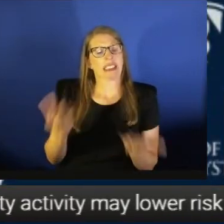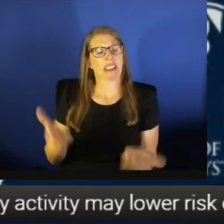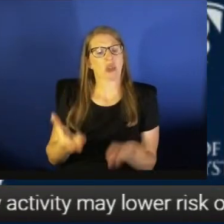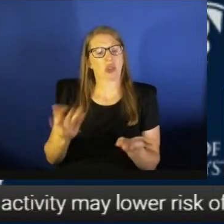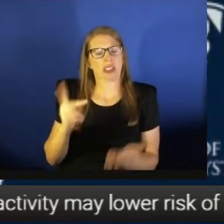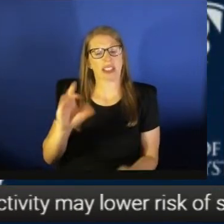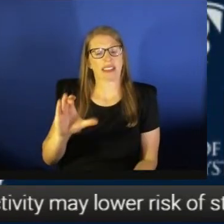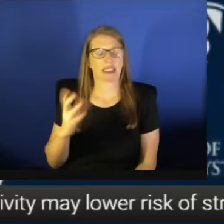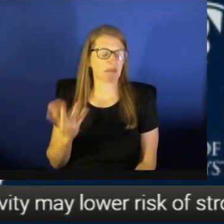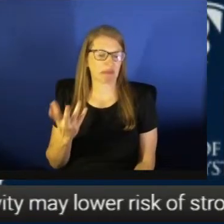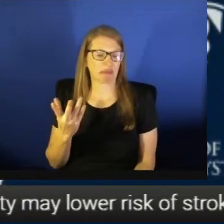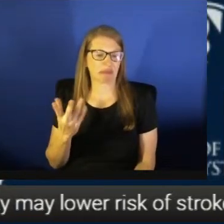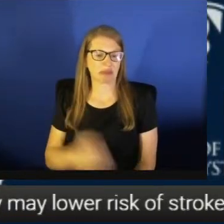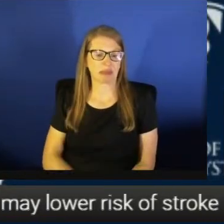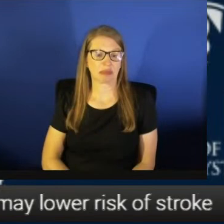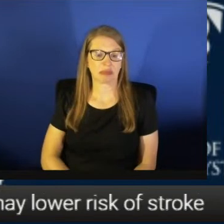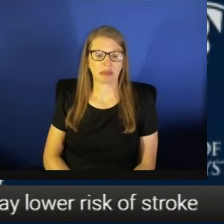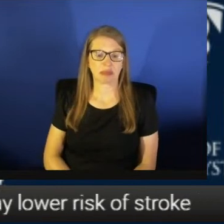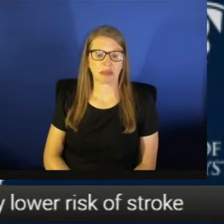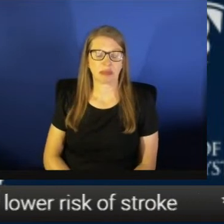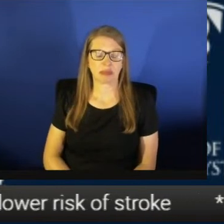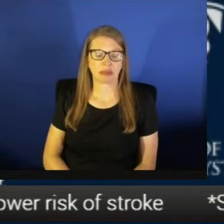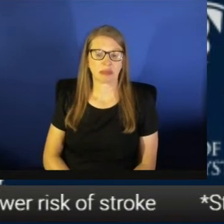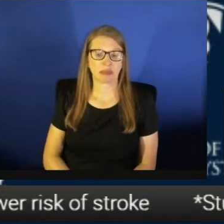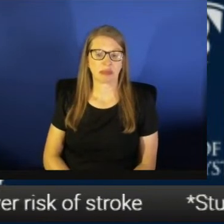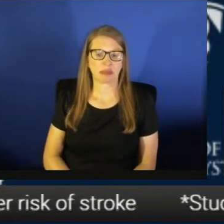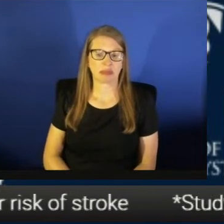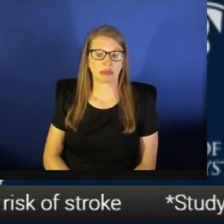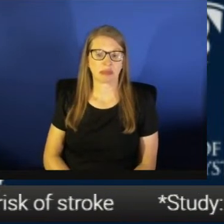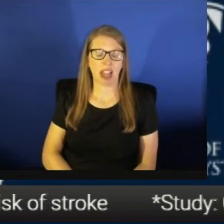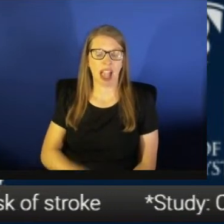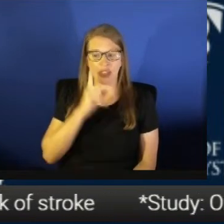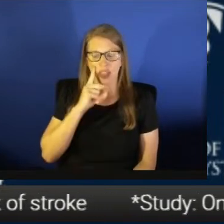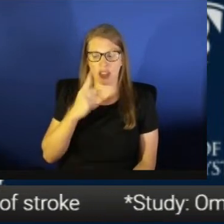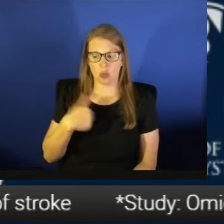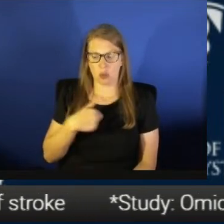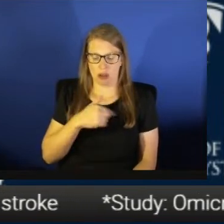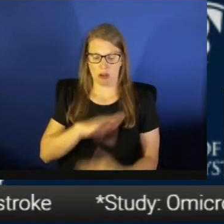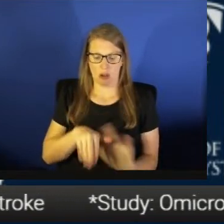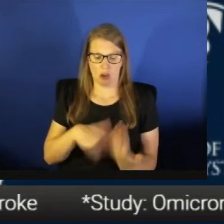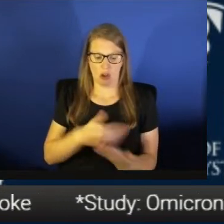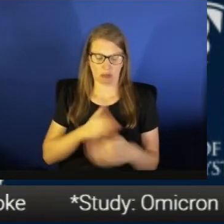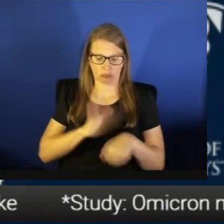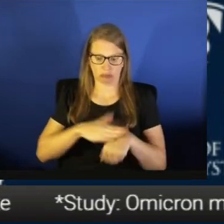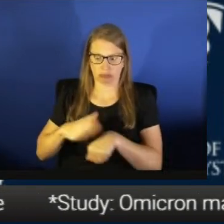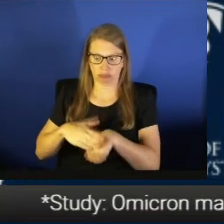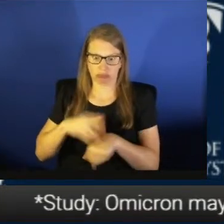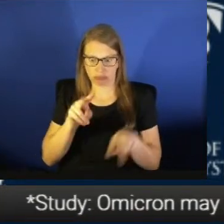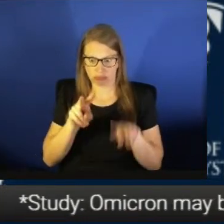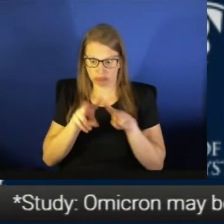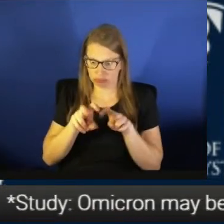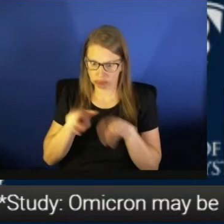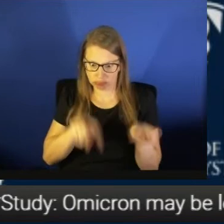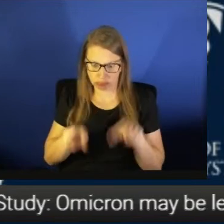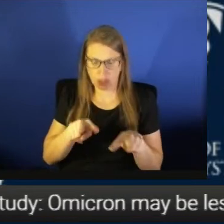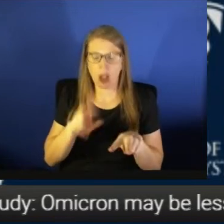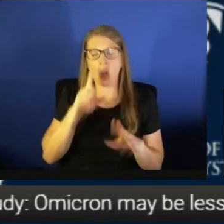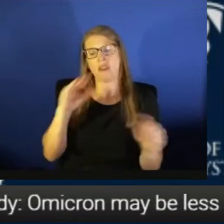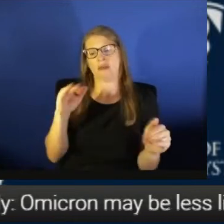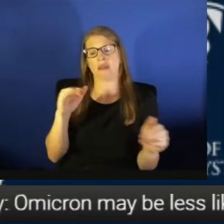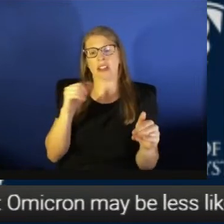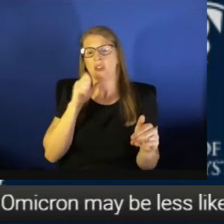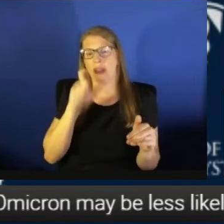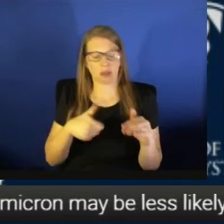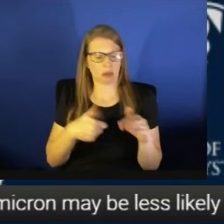I think we are all on alert, looking for it. Hopefully, you won't have to come to the hospital. We know that our health system